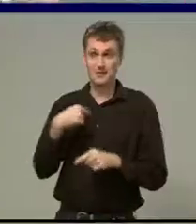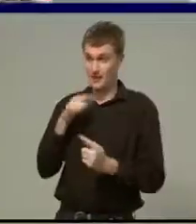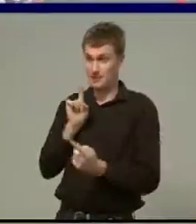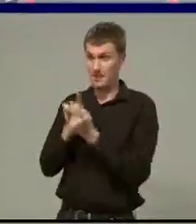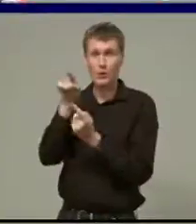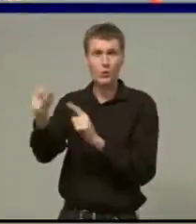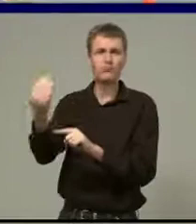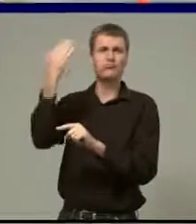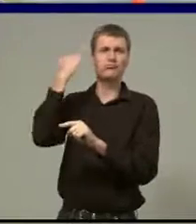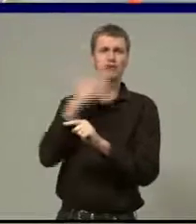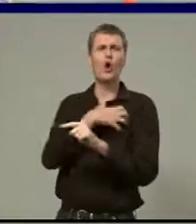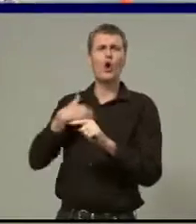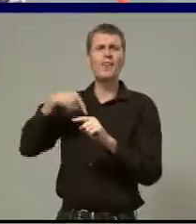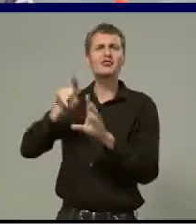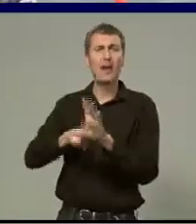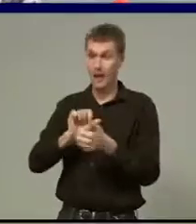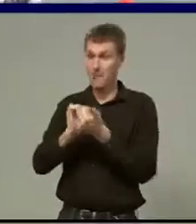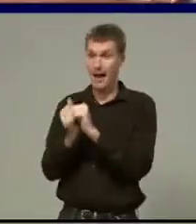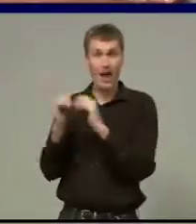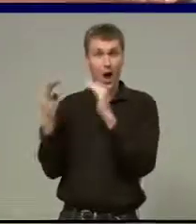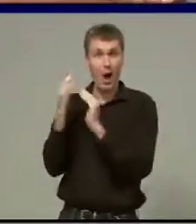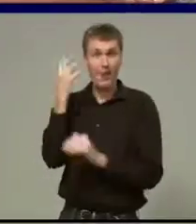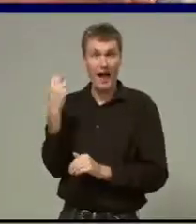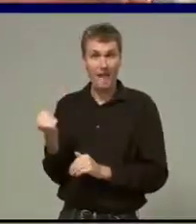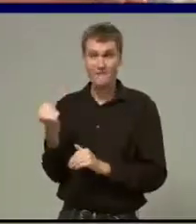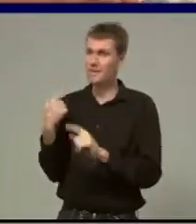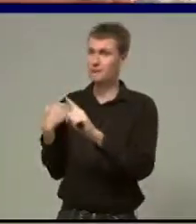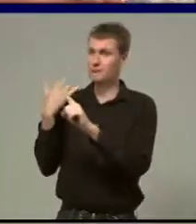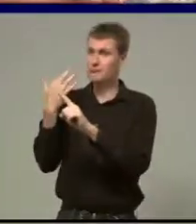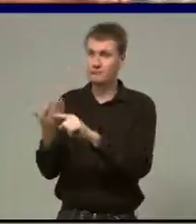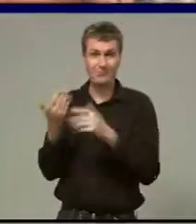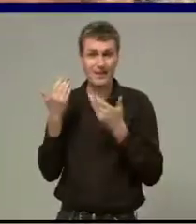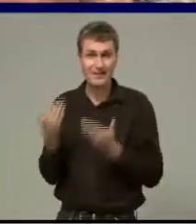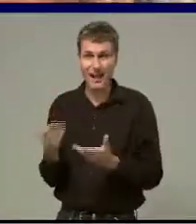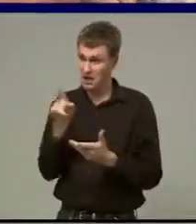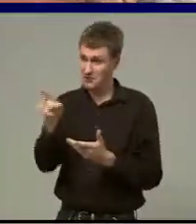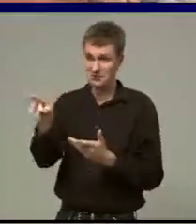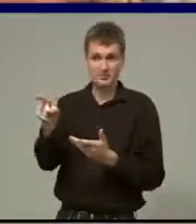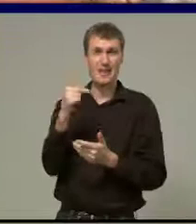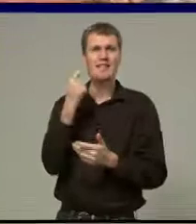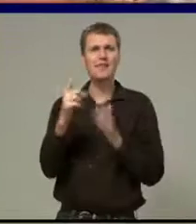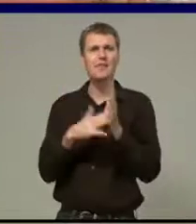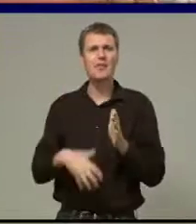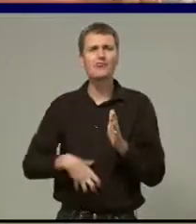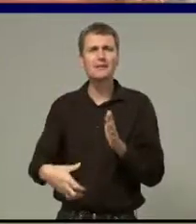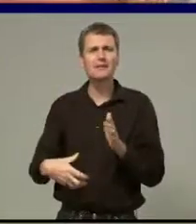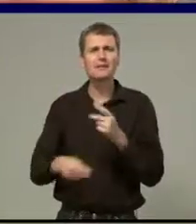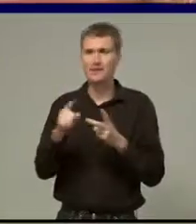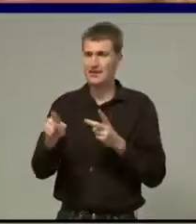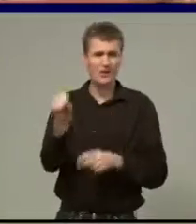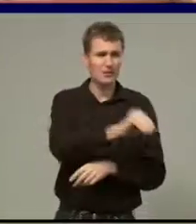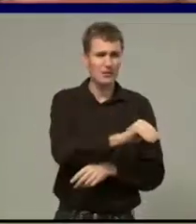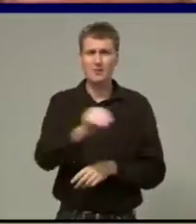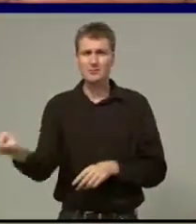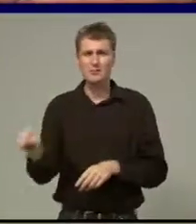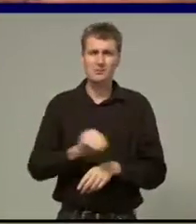year when she had a partner and a home. The Christchurch Press has now reported that Tans is 7 months pregnant and drifting between